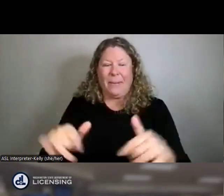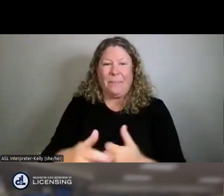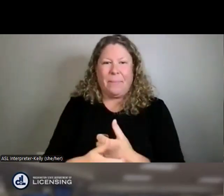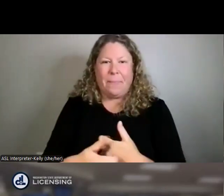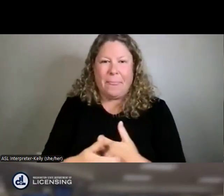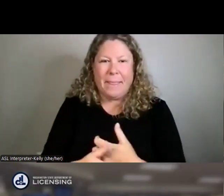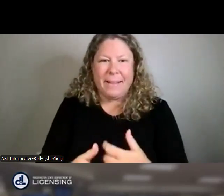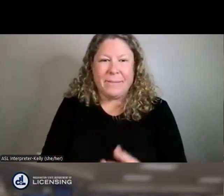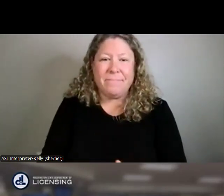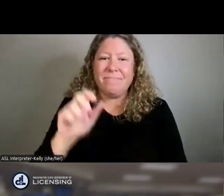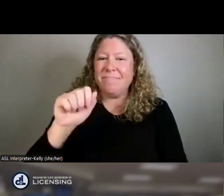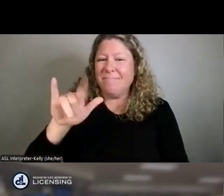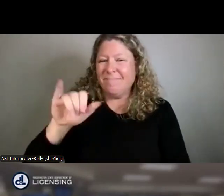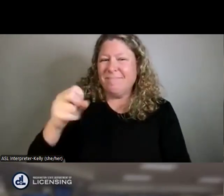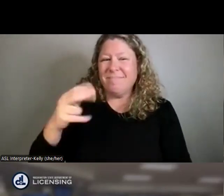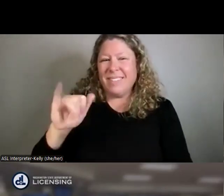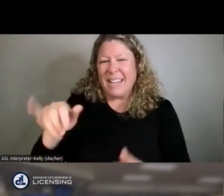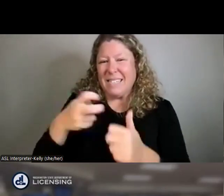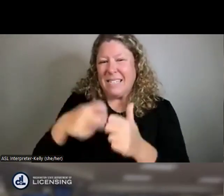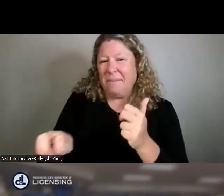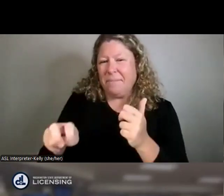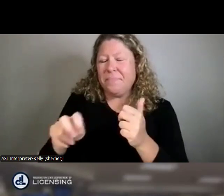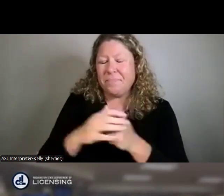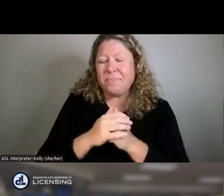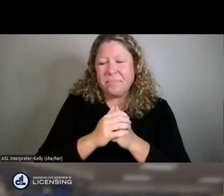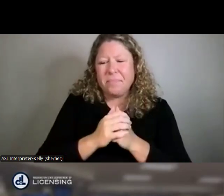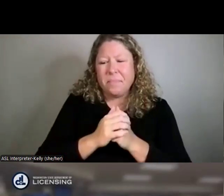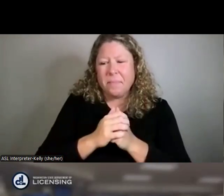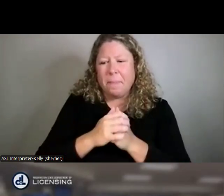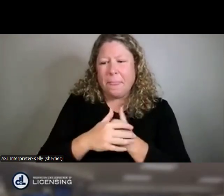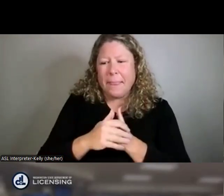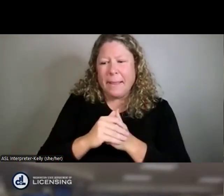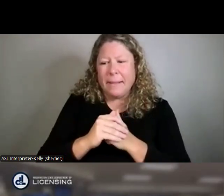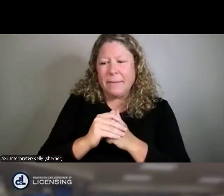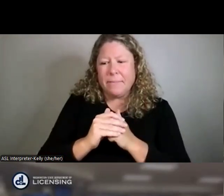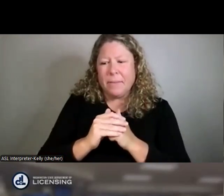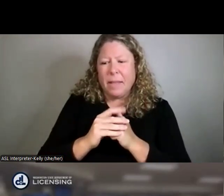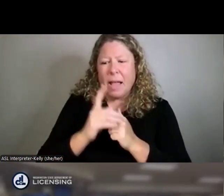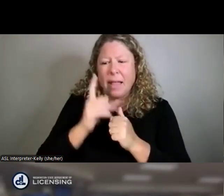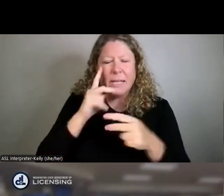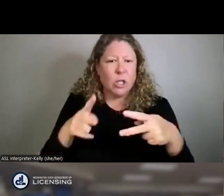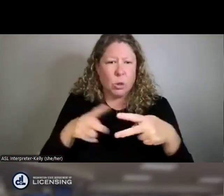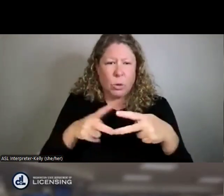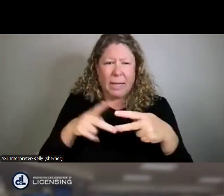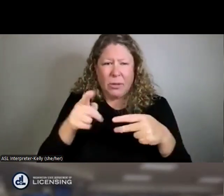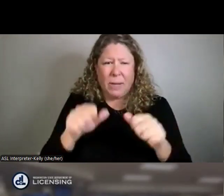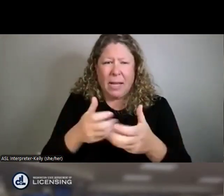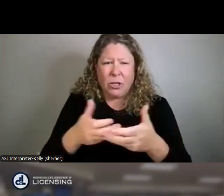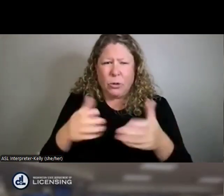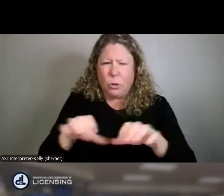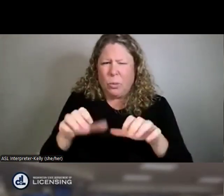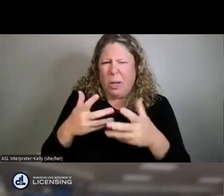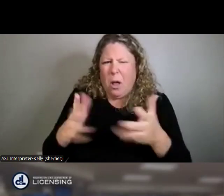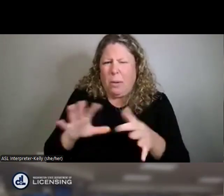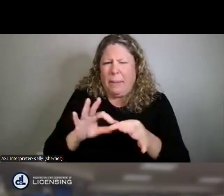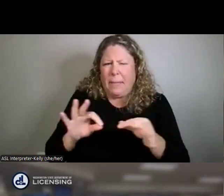That's a hard one. And I know we had mentioned this earlier as well, but I think two things that you can do yourself to get started